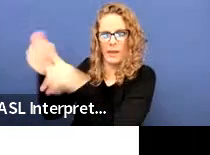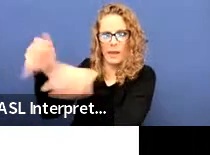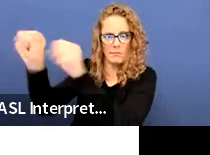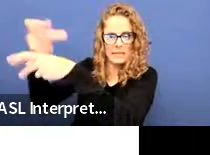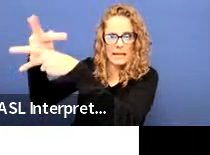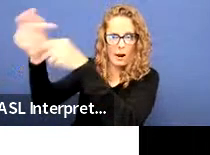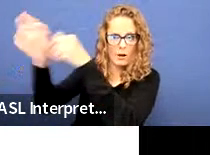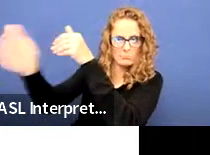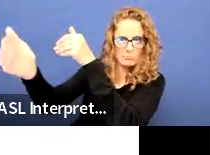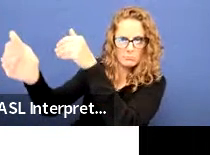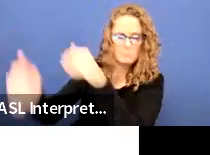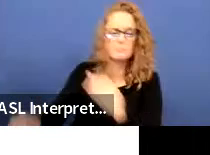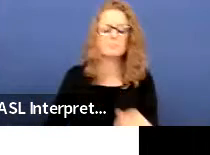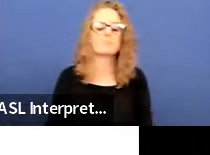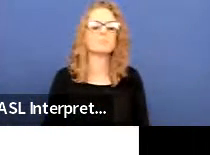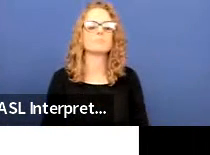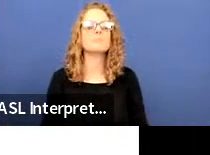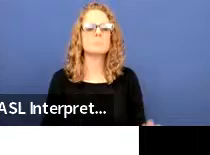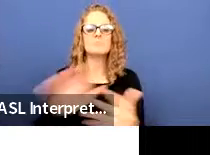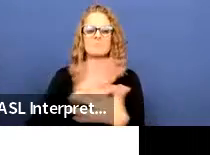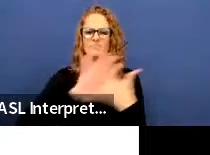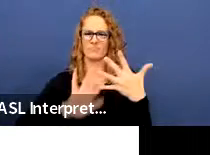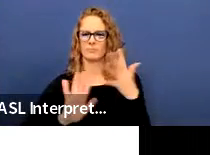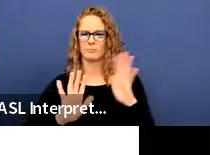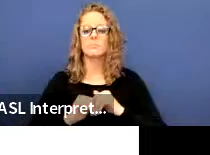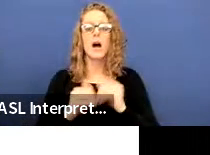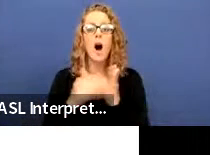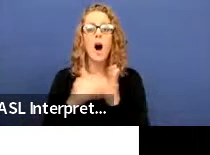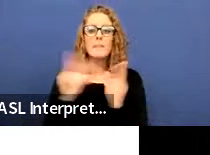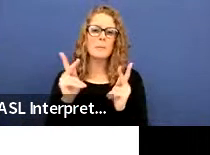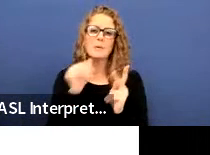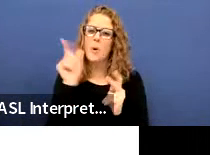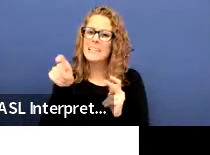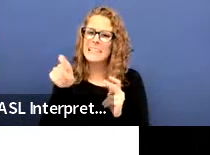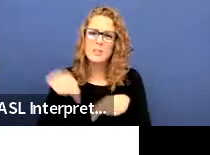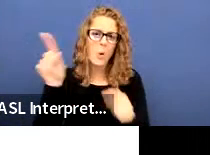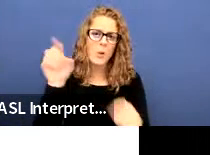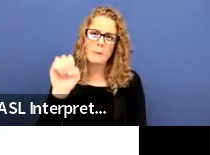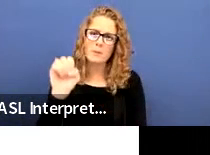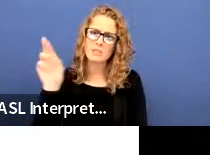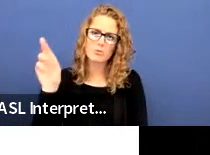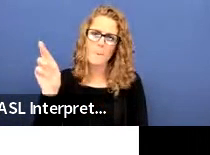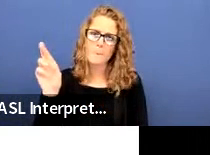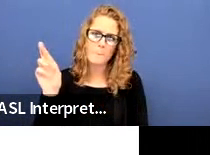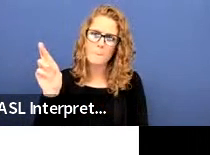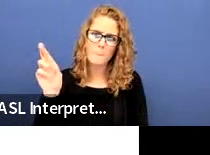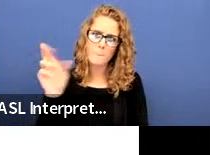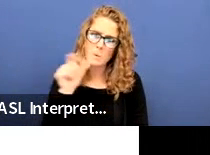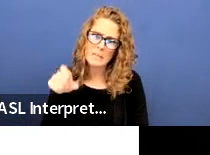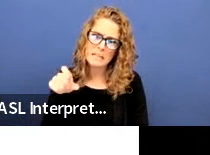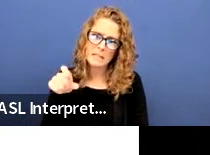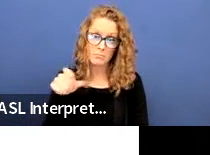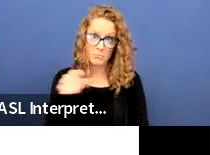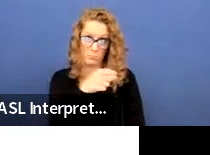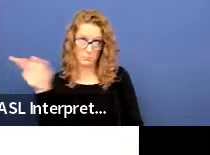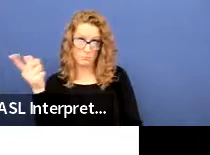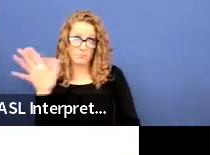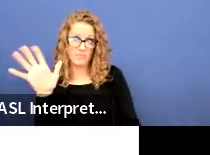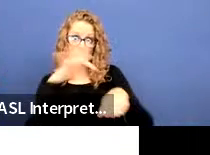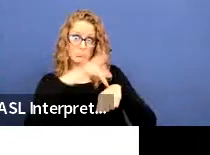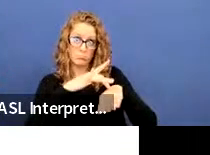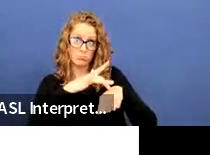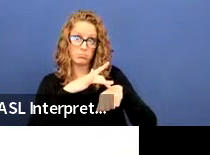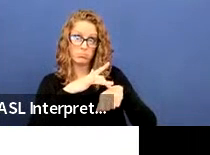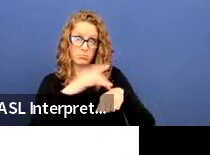in a lot of cases, people don't need to go to the emergency room. And I don't know if any of y'all have been to an